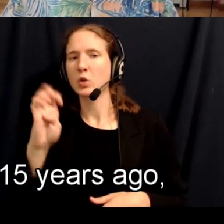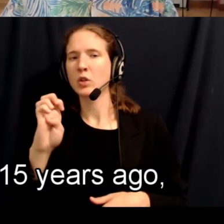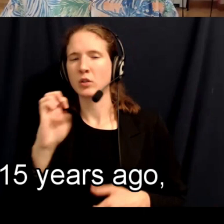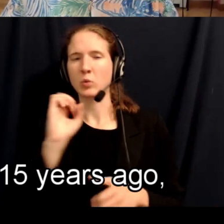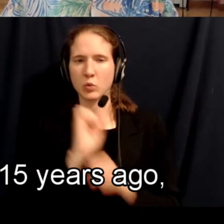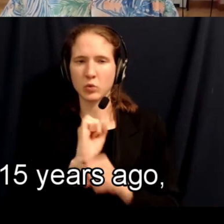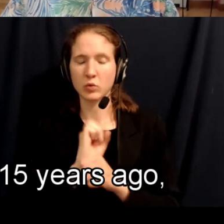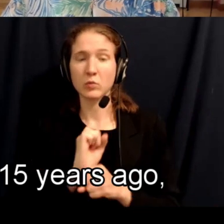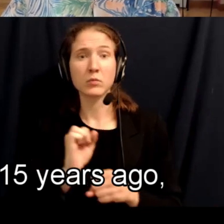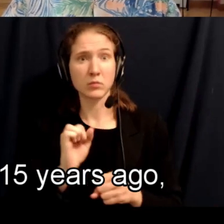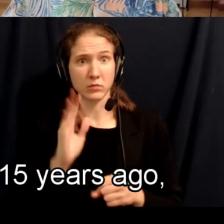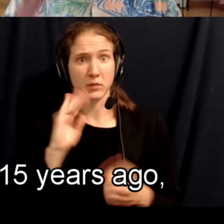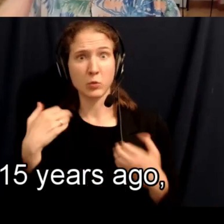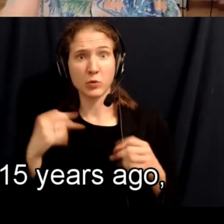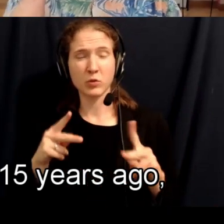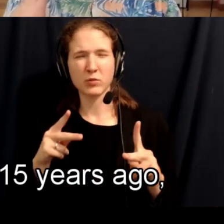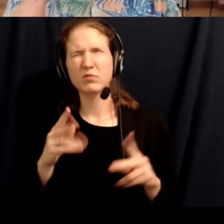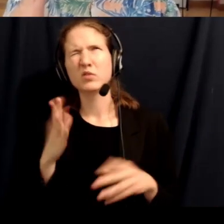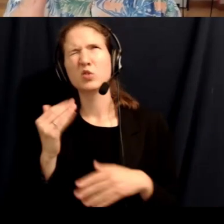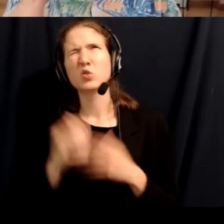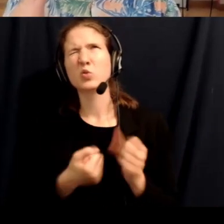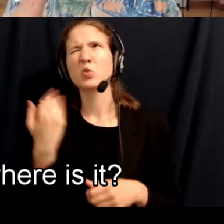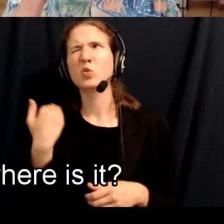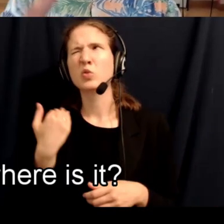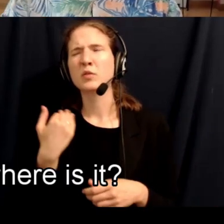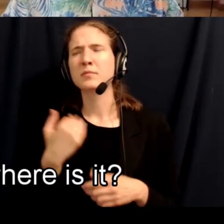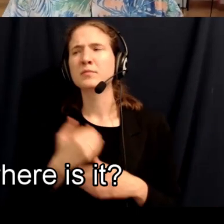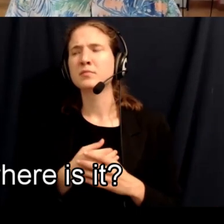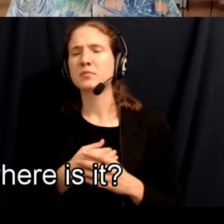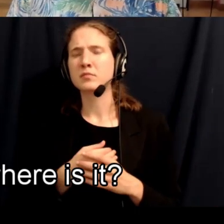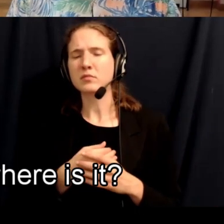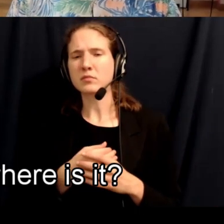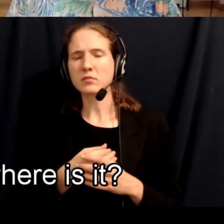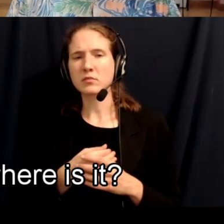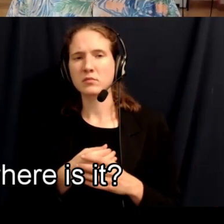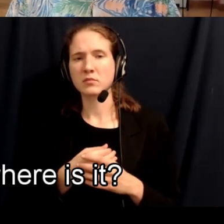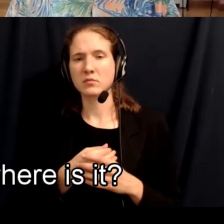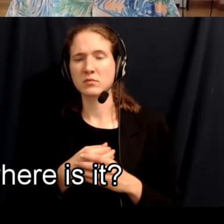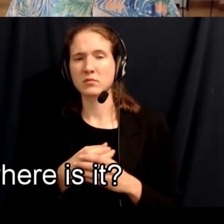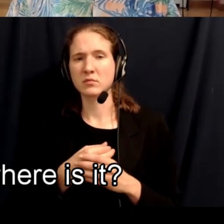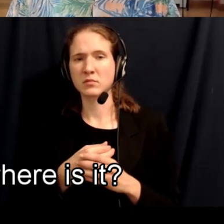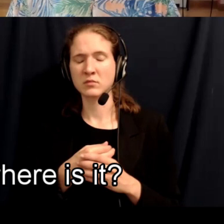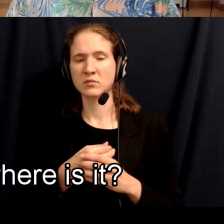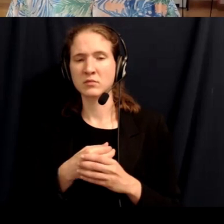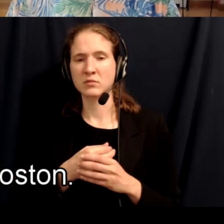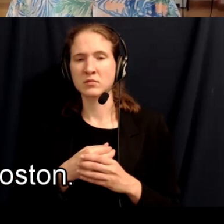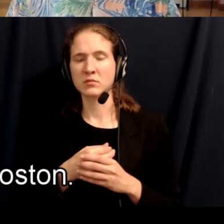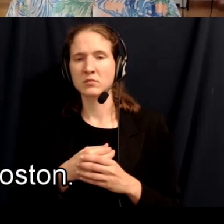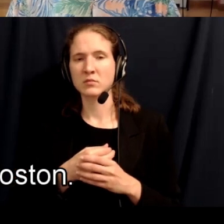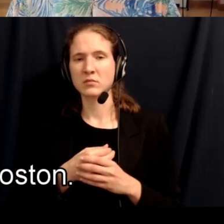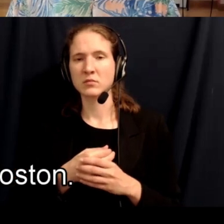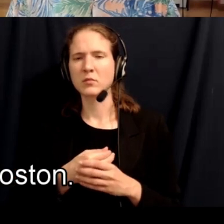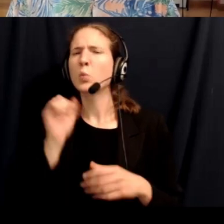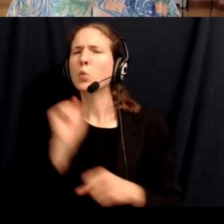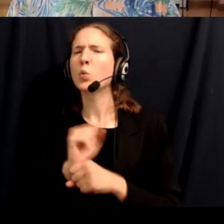opportunity. This goes back maybe about 15 years ago, to put some work into, where is it? Neiman